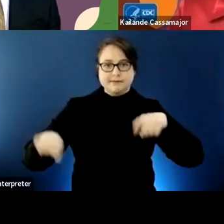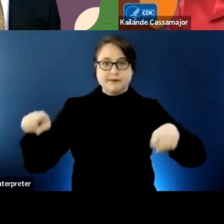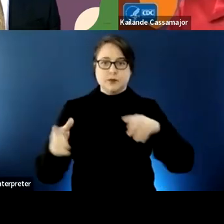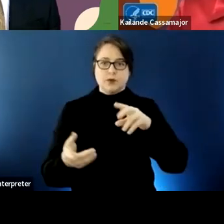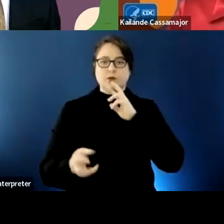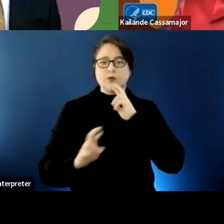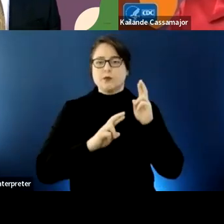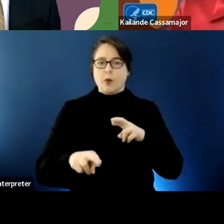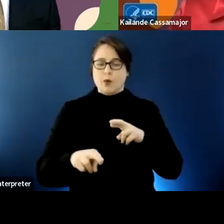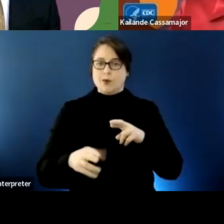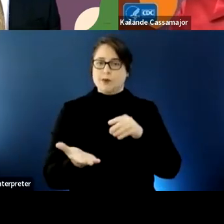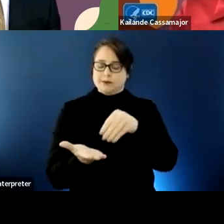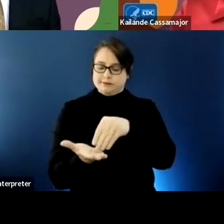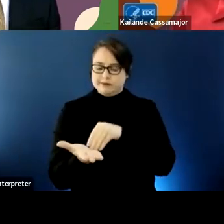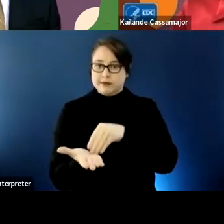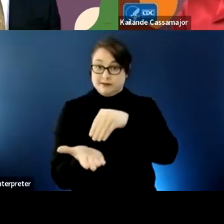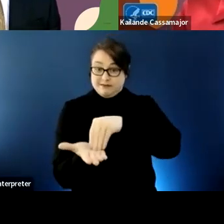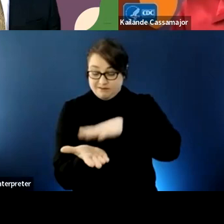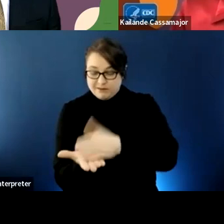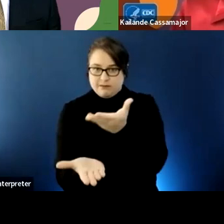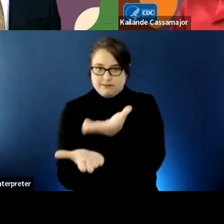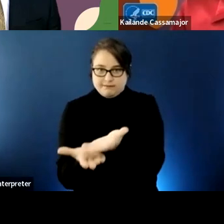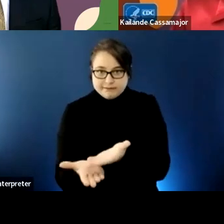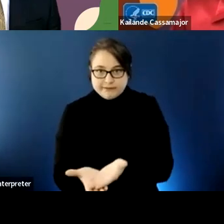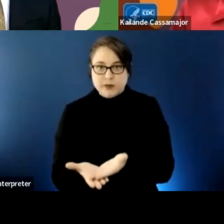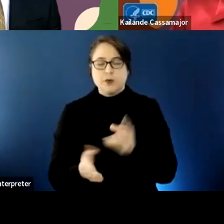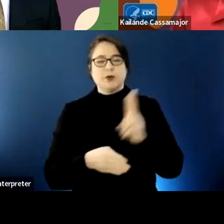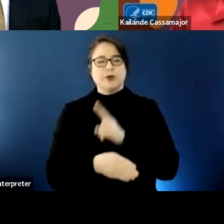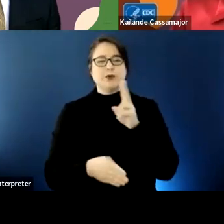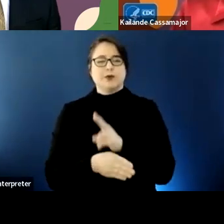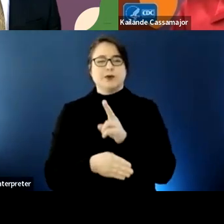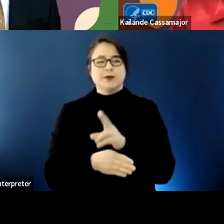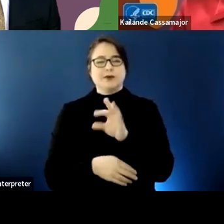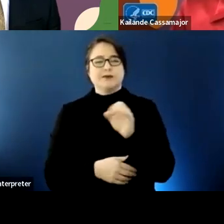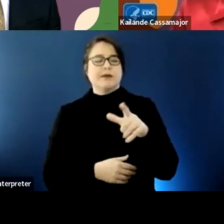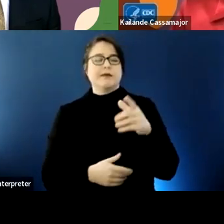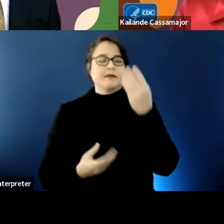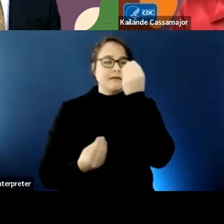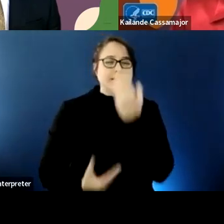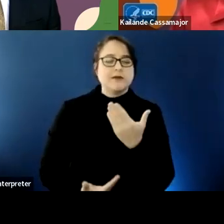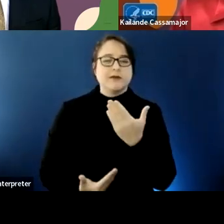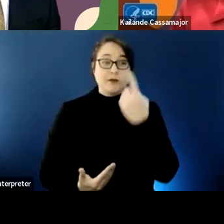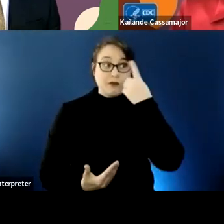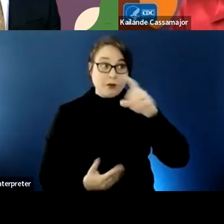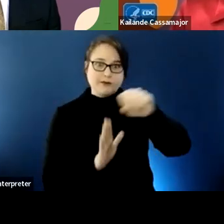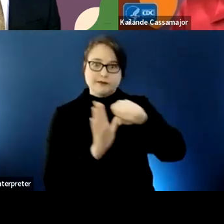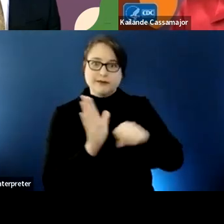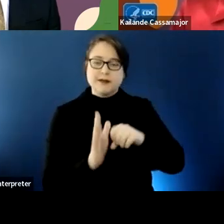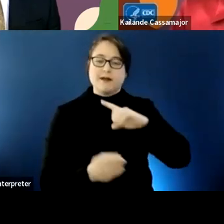produce useful information for the state about disparities in health and